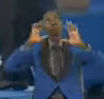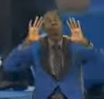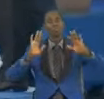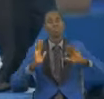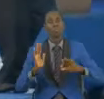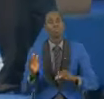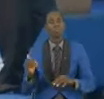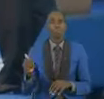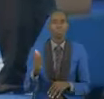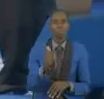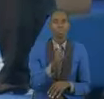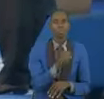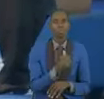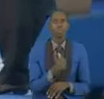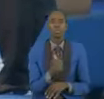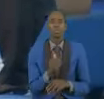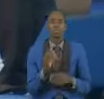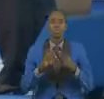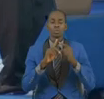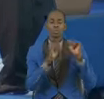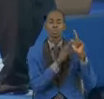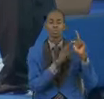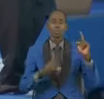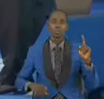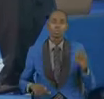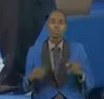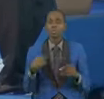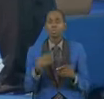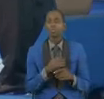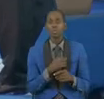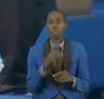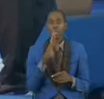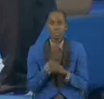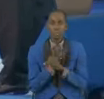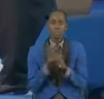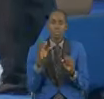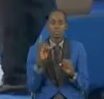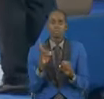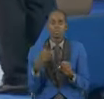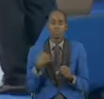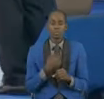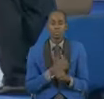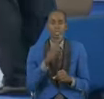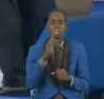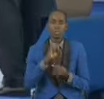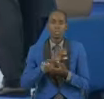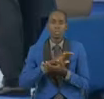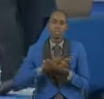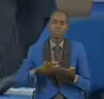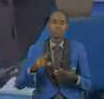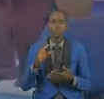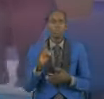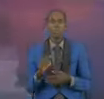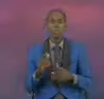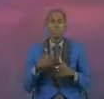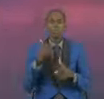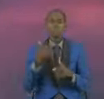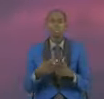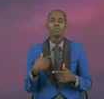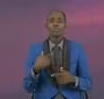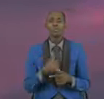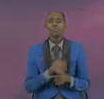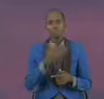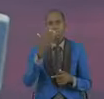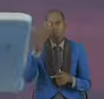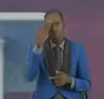yield ourselves to the Lord, we're saved, we're sanctified, and then we know it